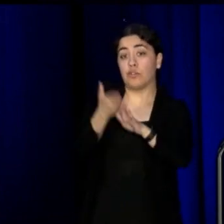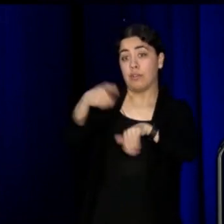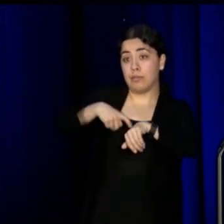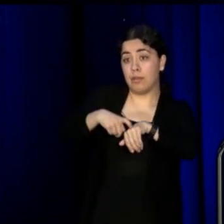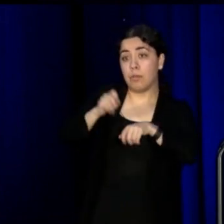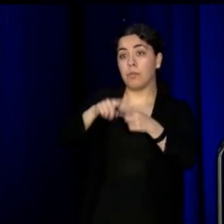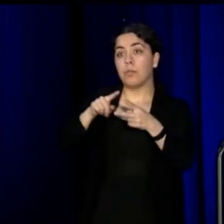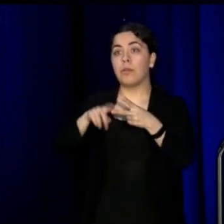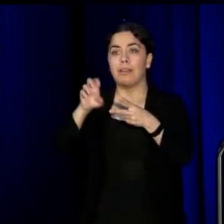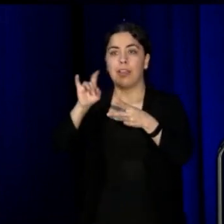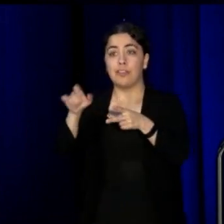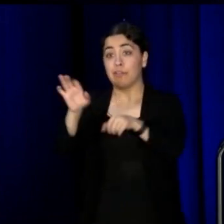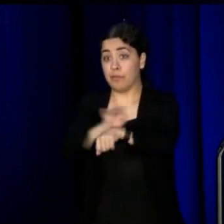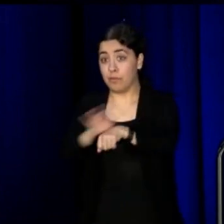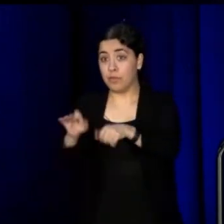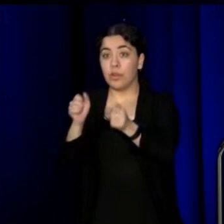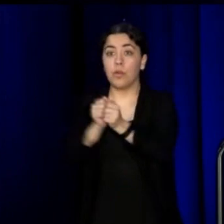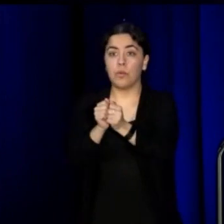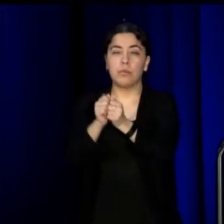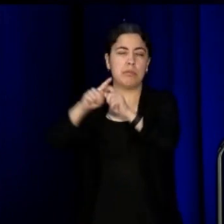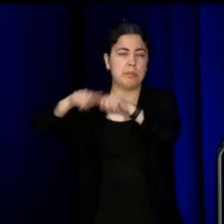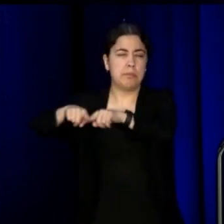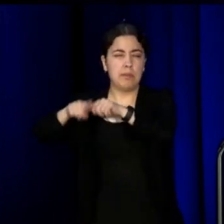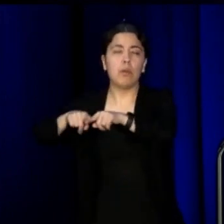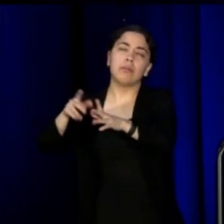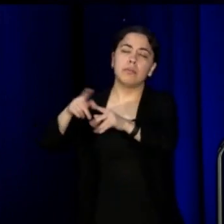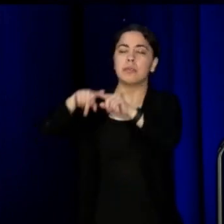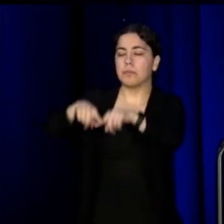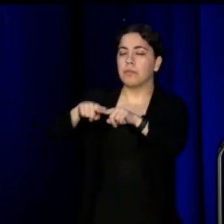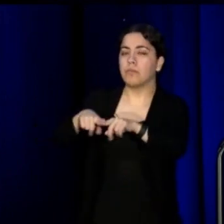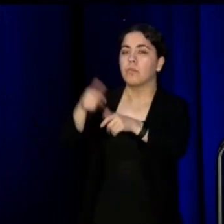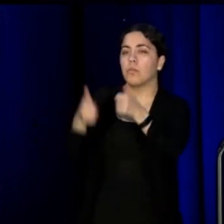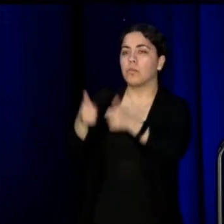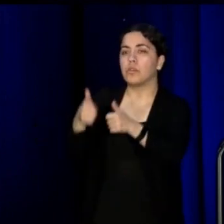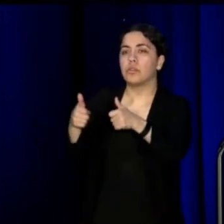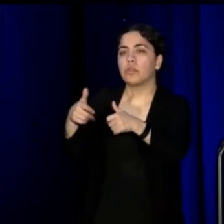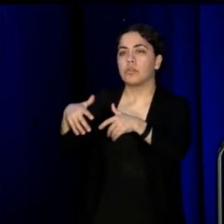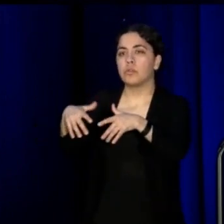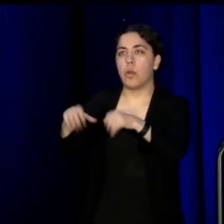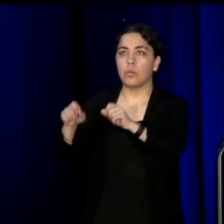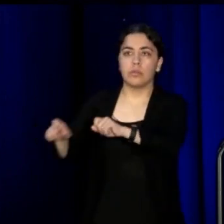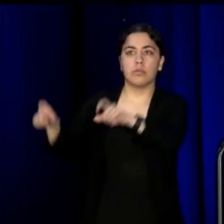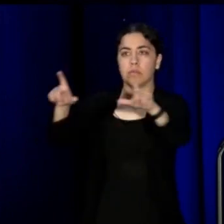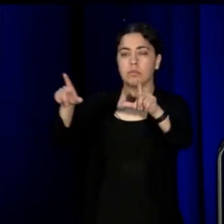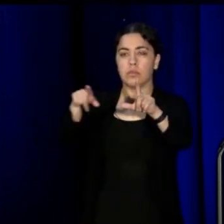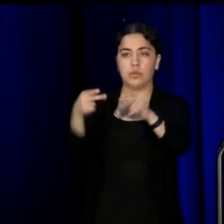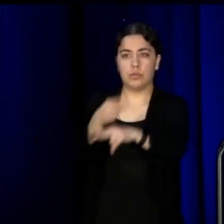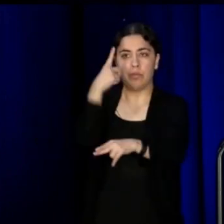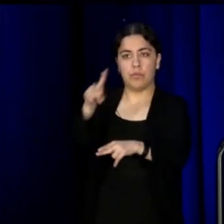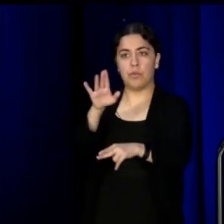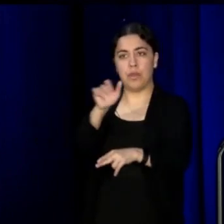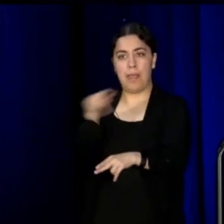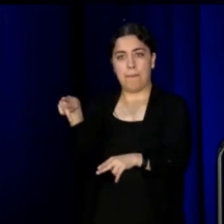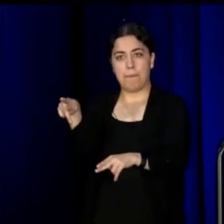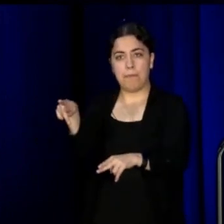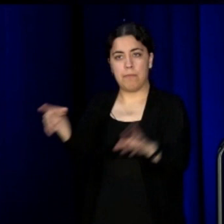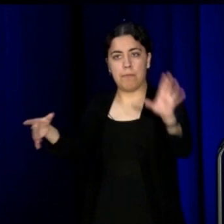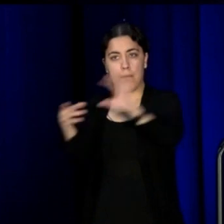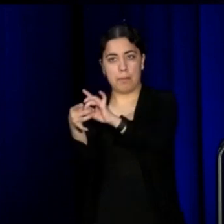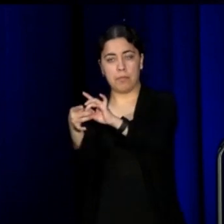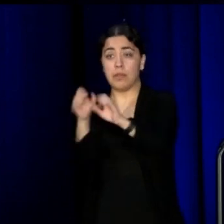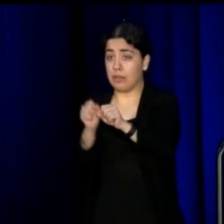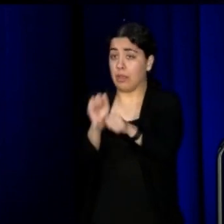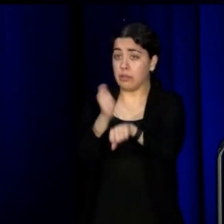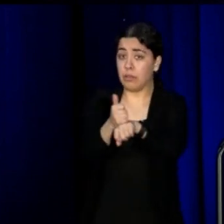or Edge functions, let's say, will depend on the hosting provider that you are using to host your application. I mean, you can create a